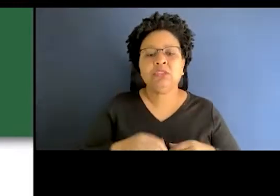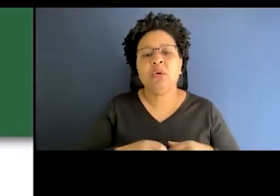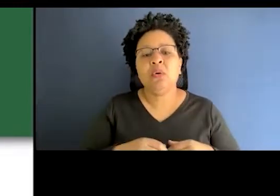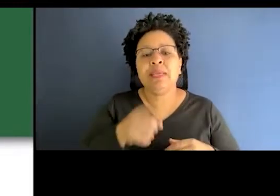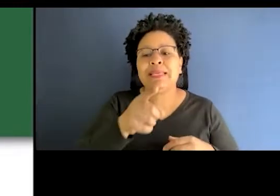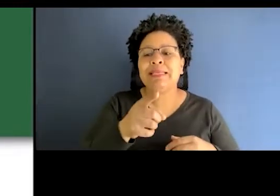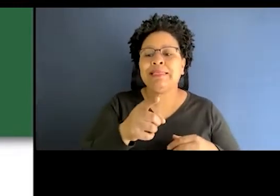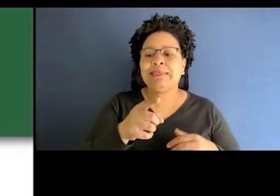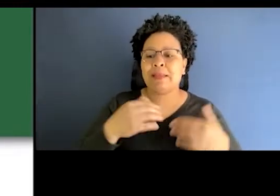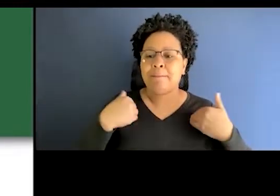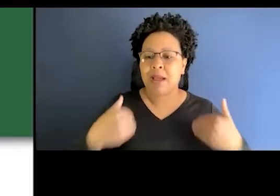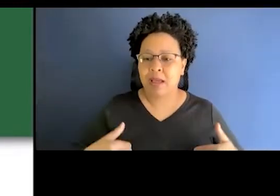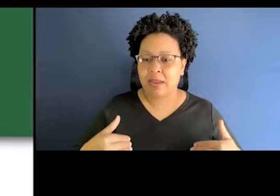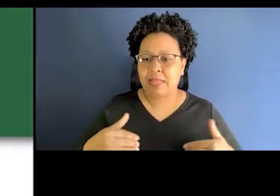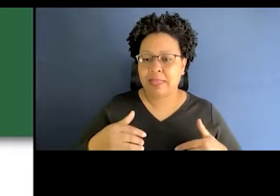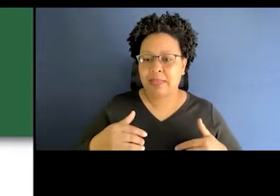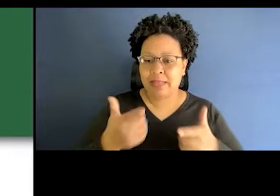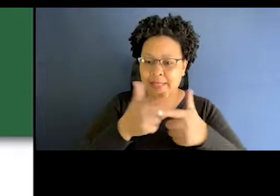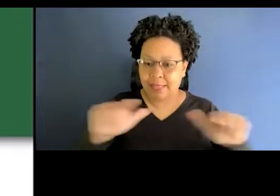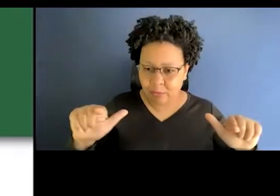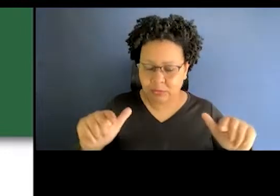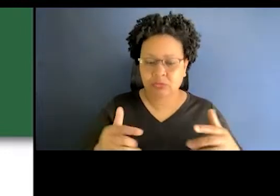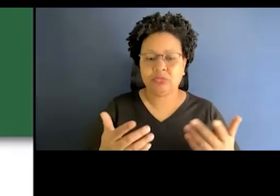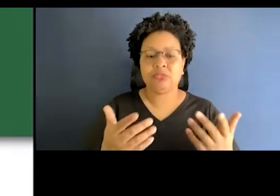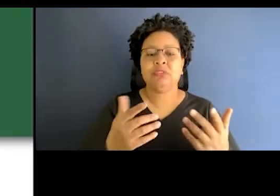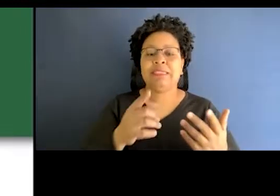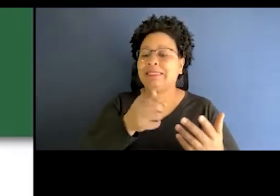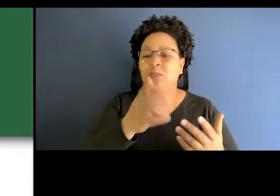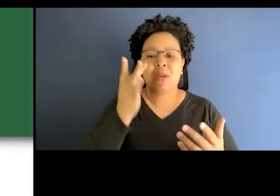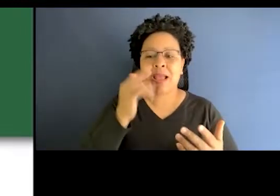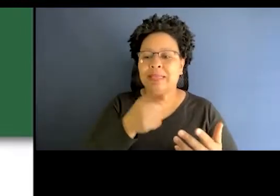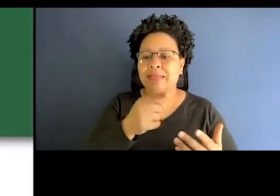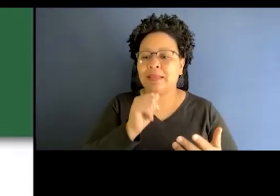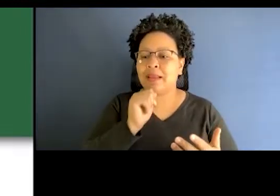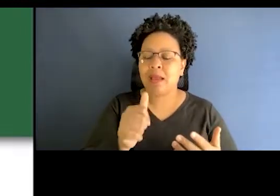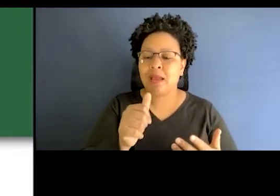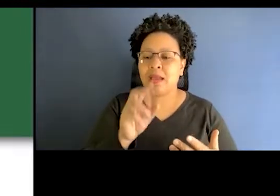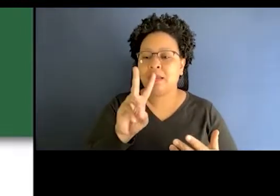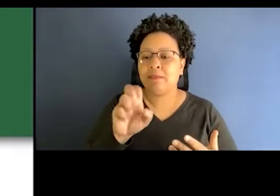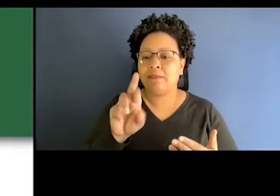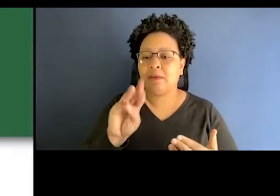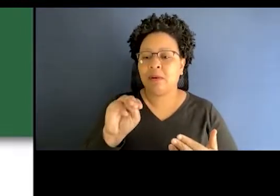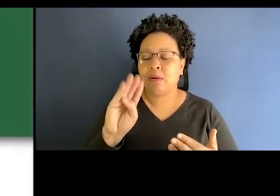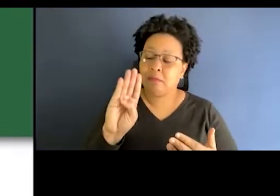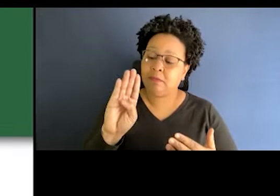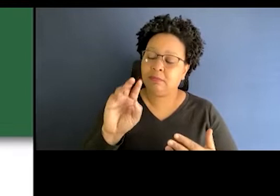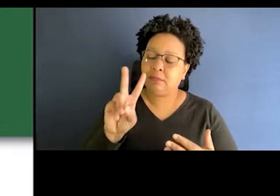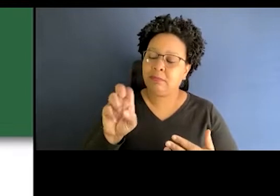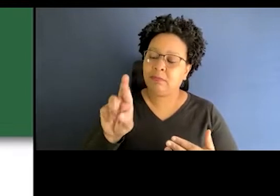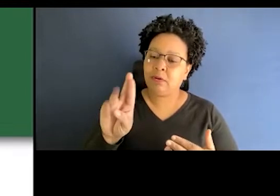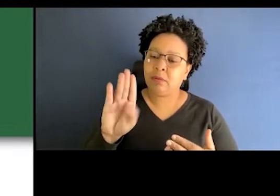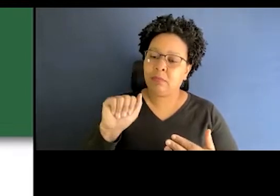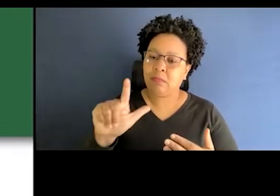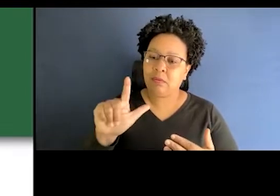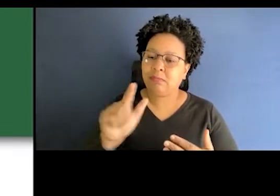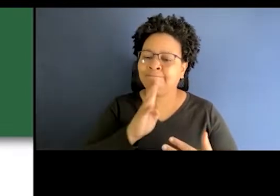because we truly speak through our body before we even utter anything coming out of our mouth. I do have an older